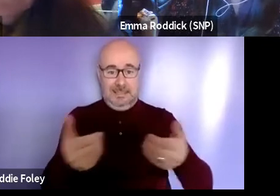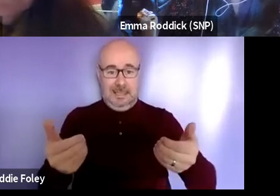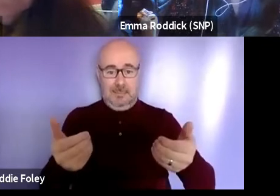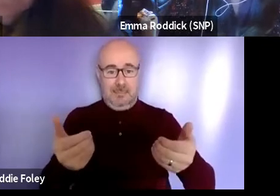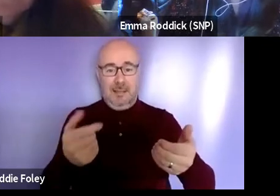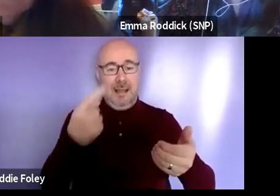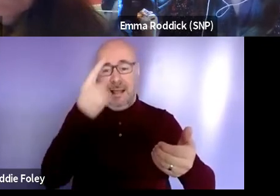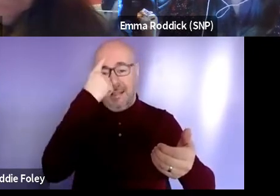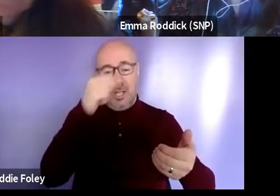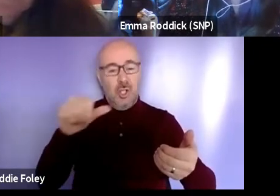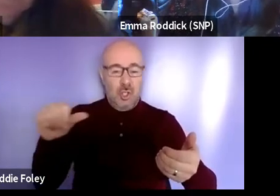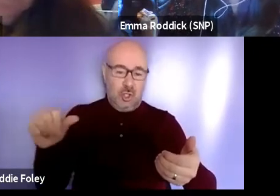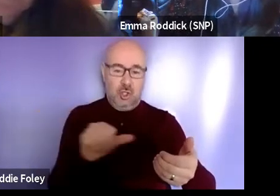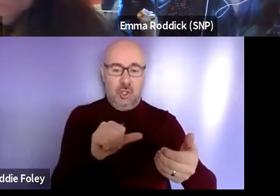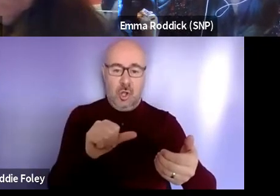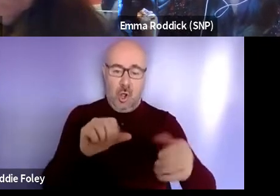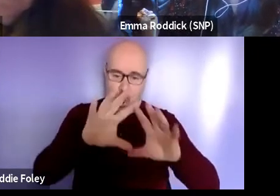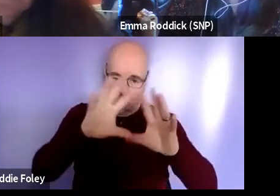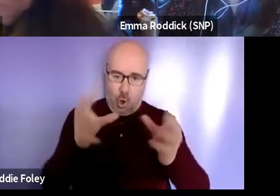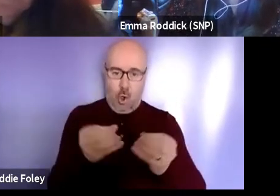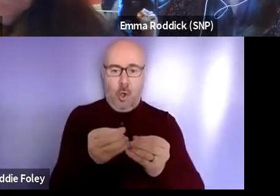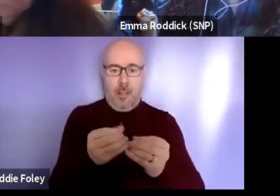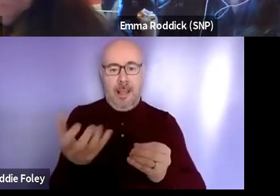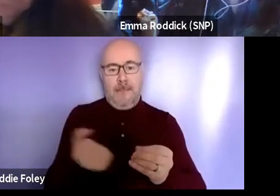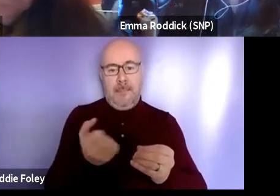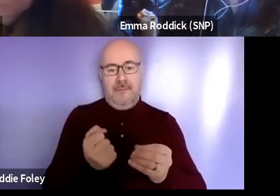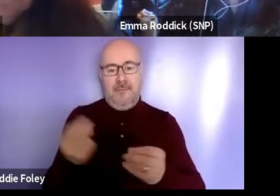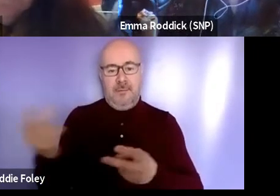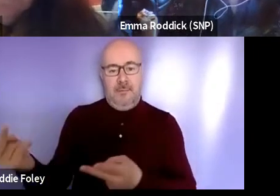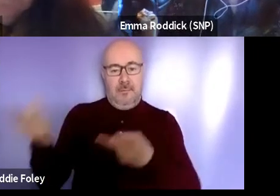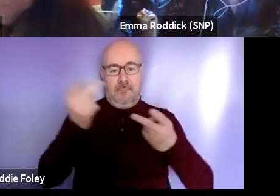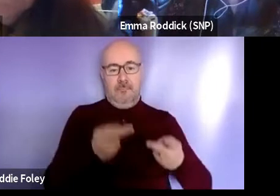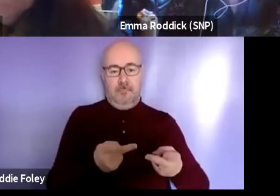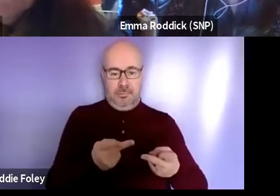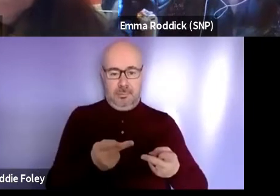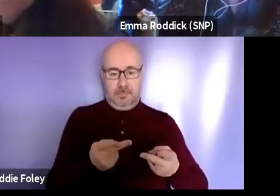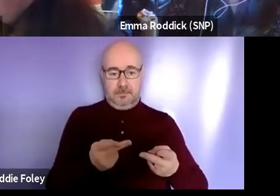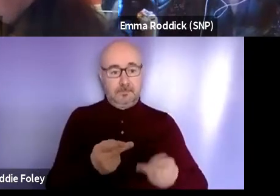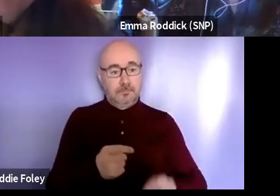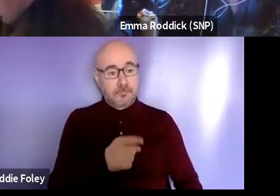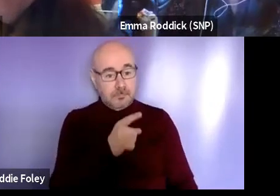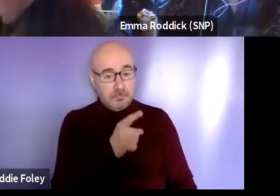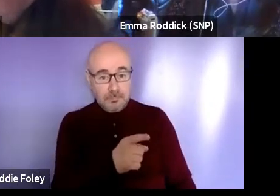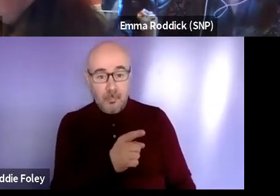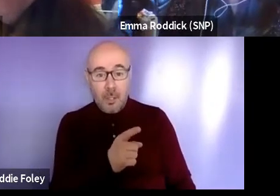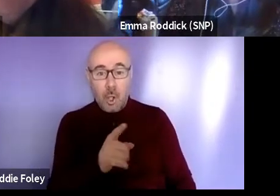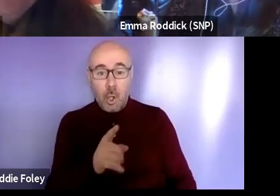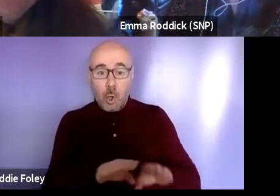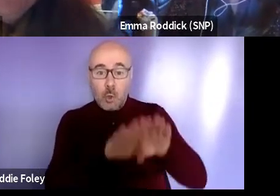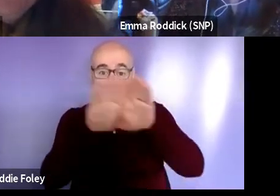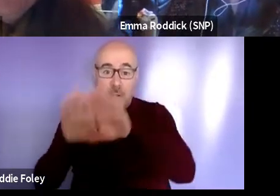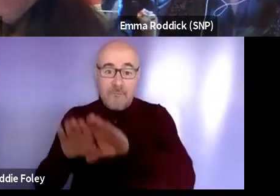to have full powers over benefits. Universal basic income, there's a radical idea that would change